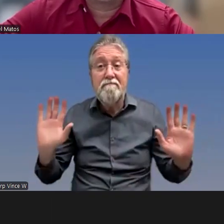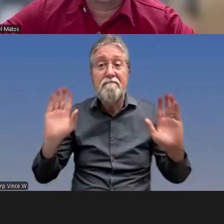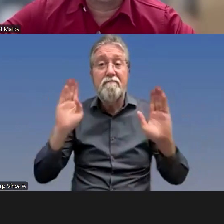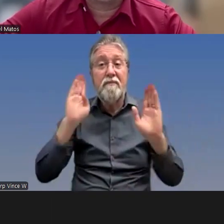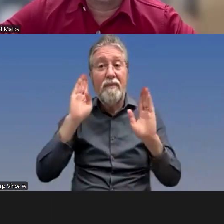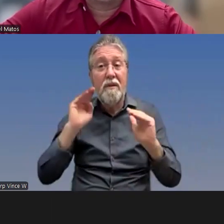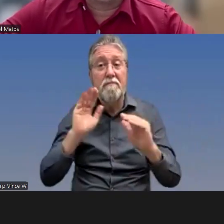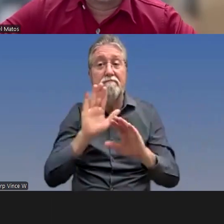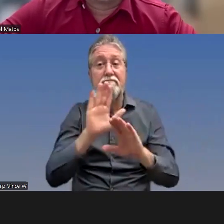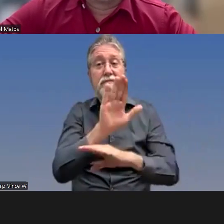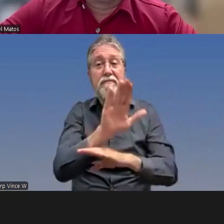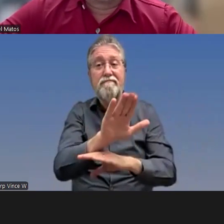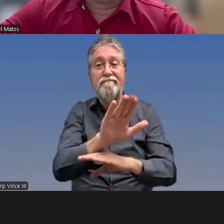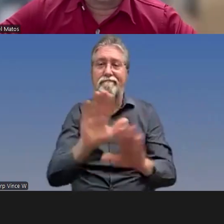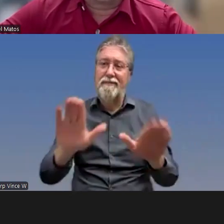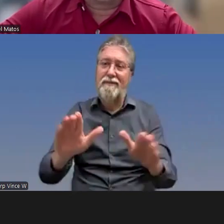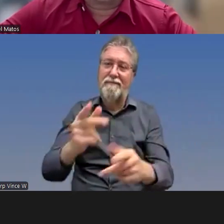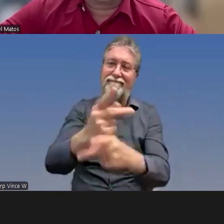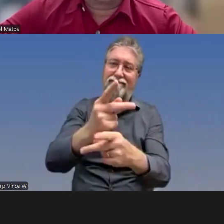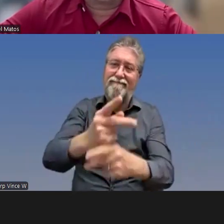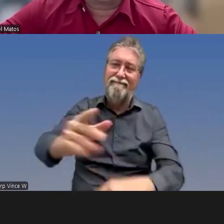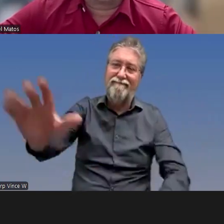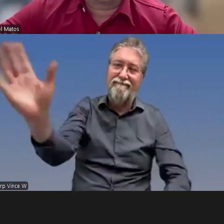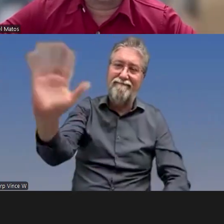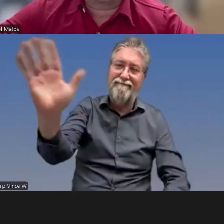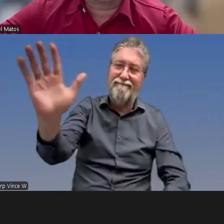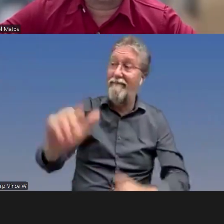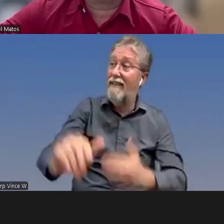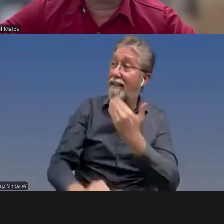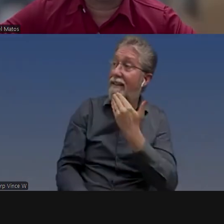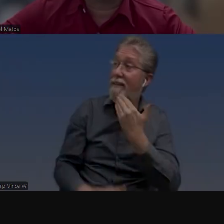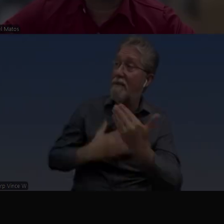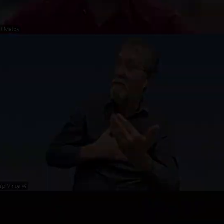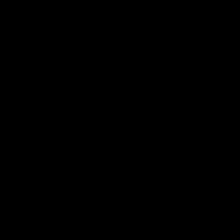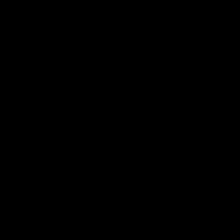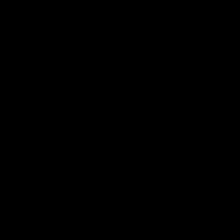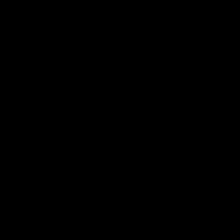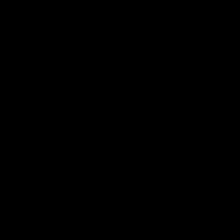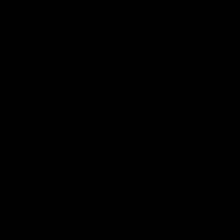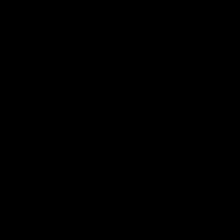good afternoon. Take care. Thank you. Appreciate it. Yes.